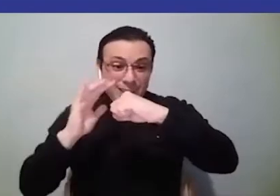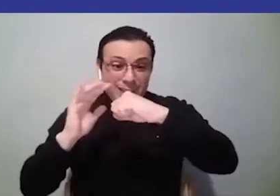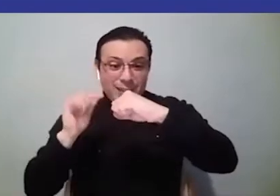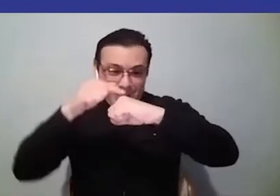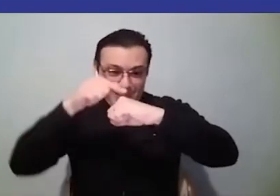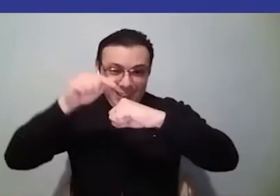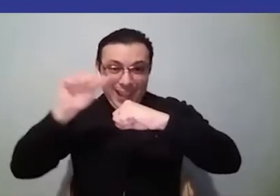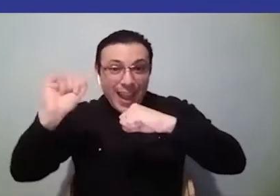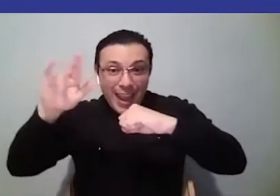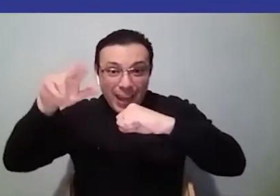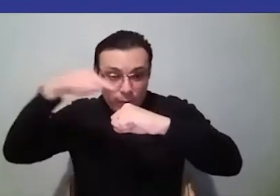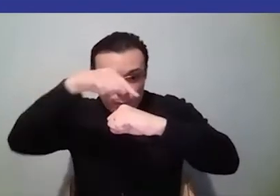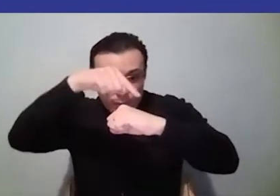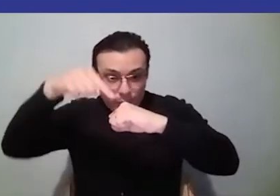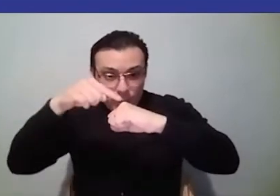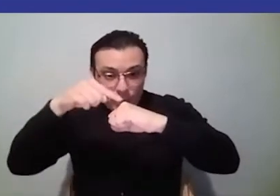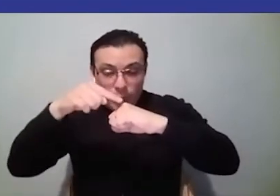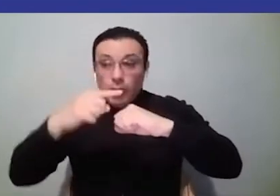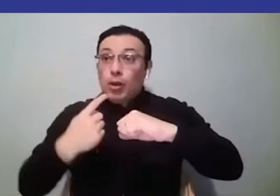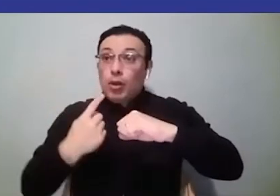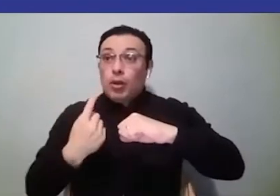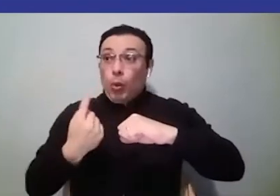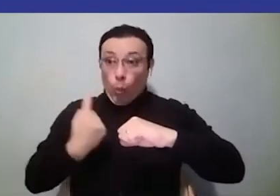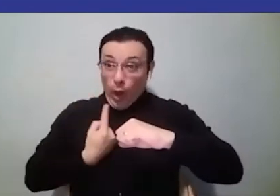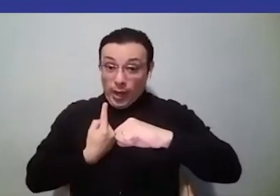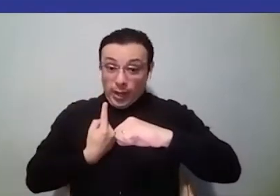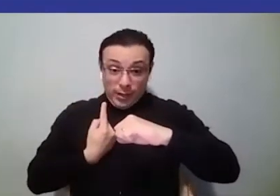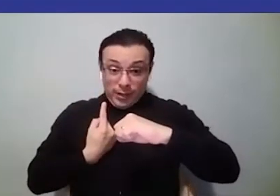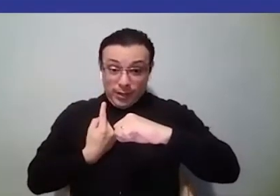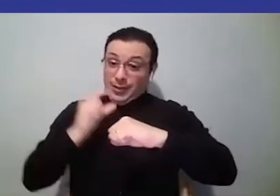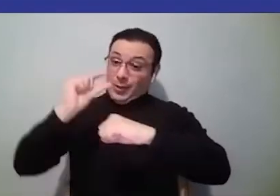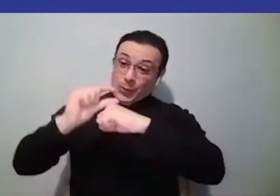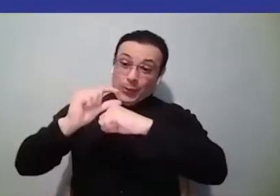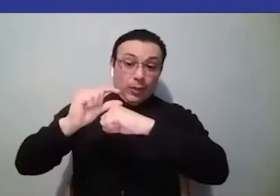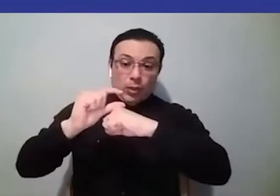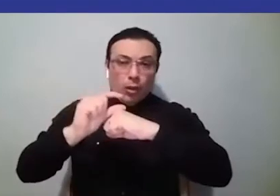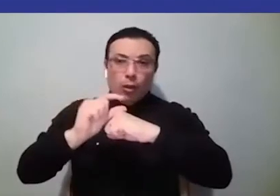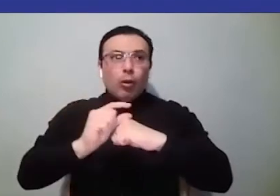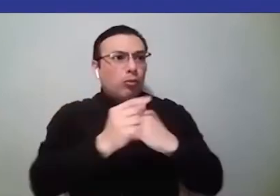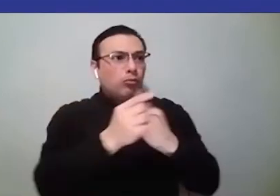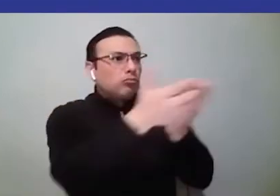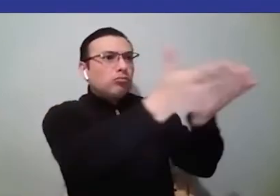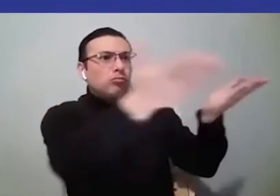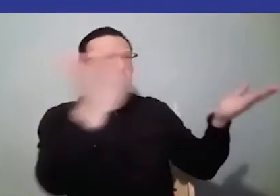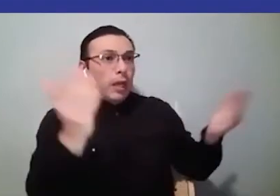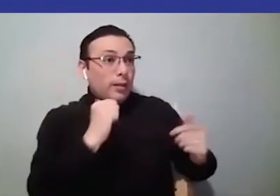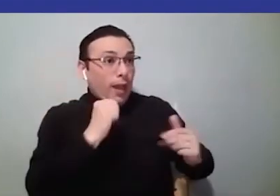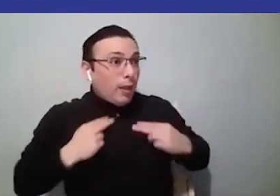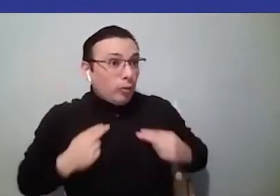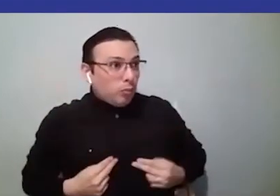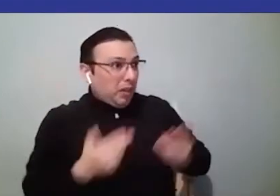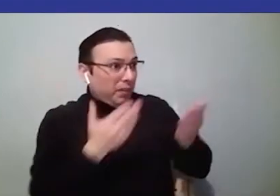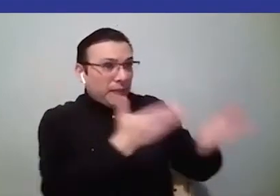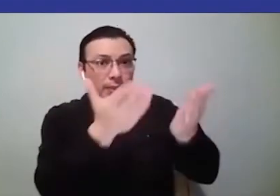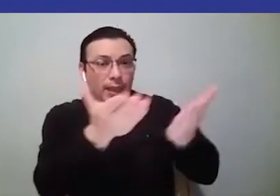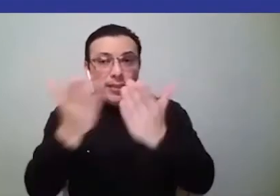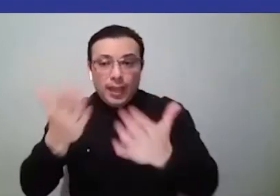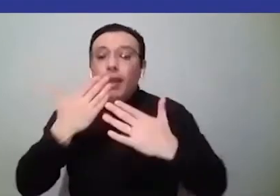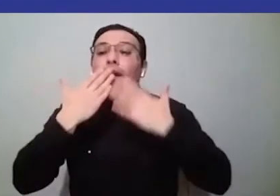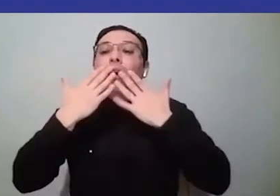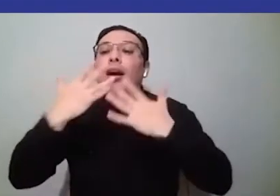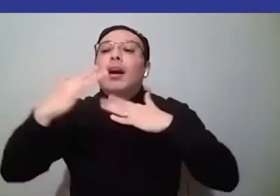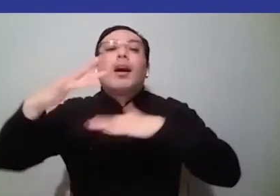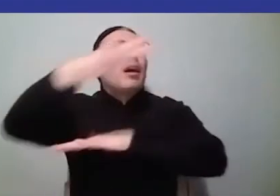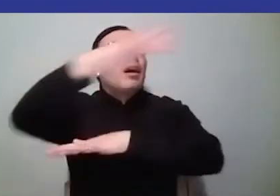to the celestial, to the below ground, and so this breath and this